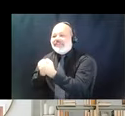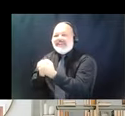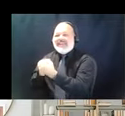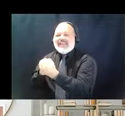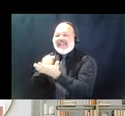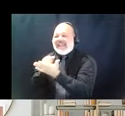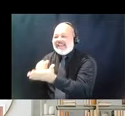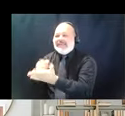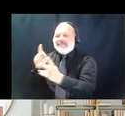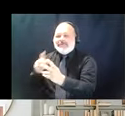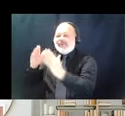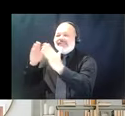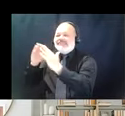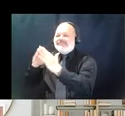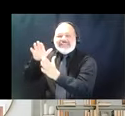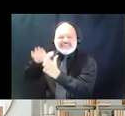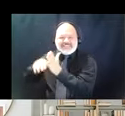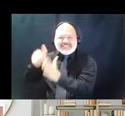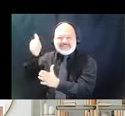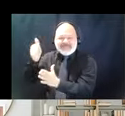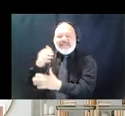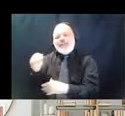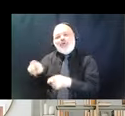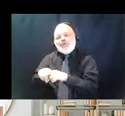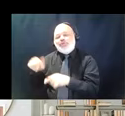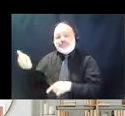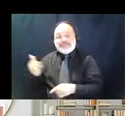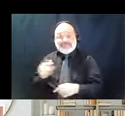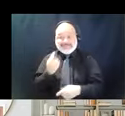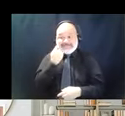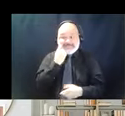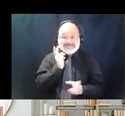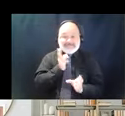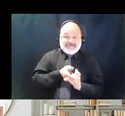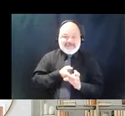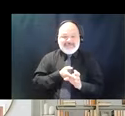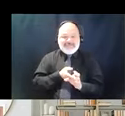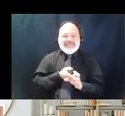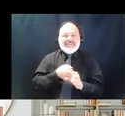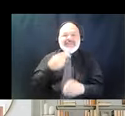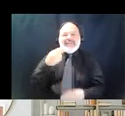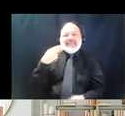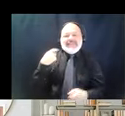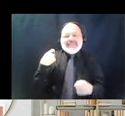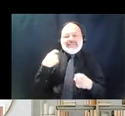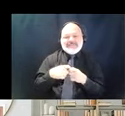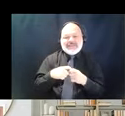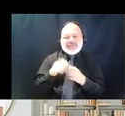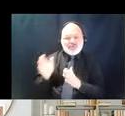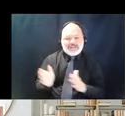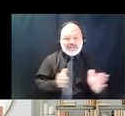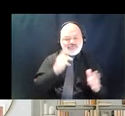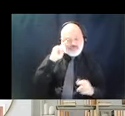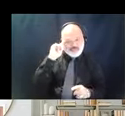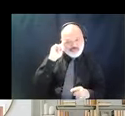and livable neighborhoods. Most recently, Anna became a fellow for the Hispanics Organized for Political